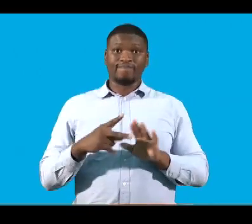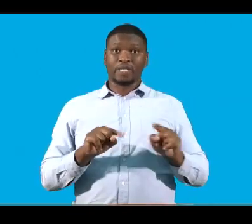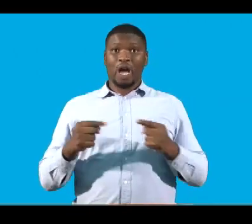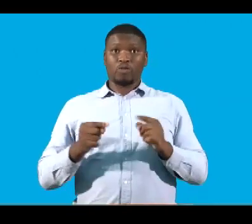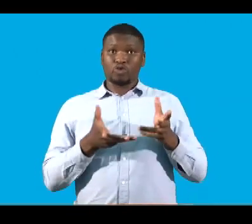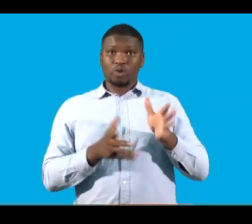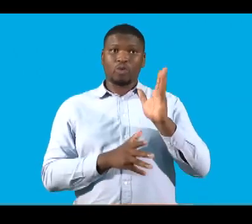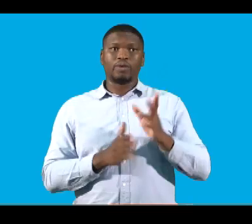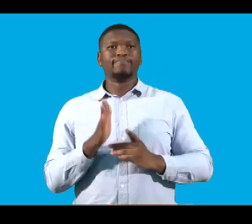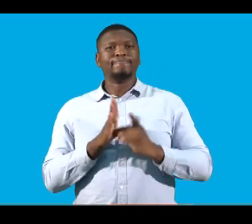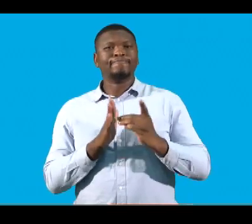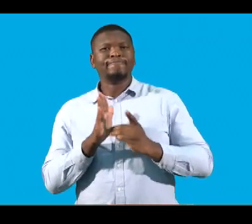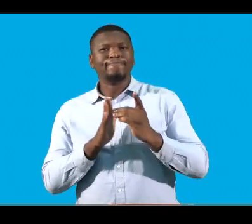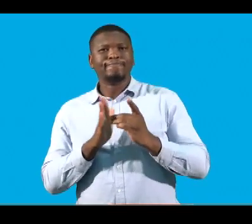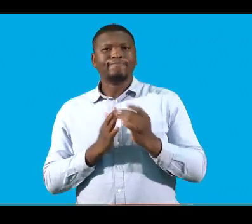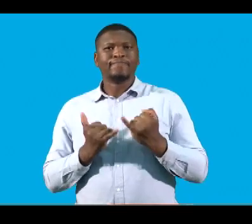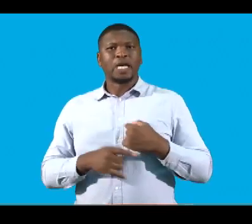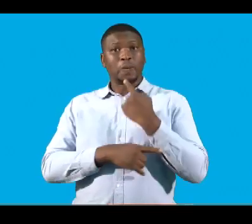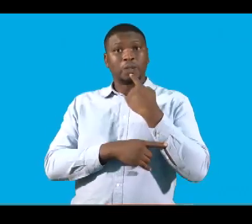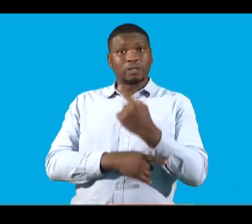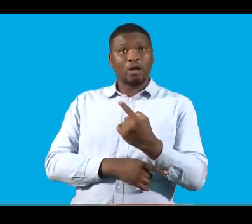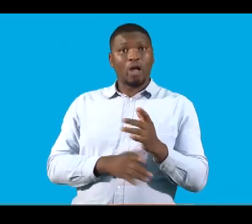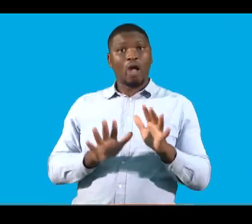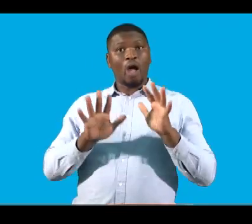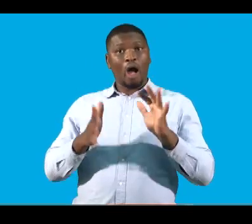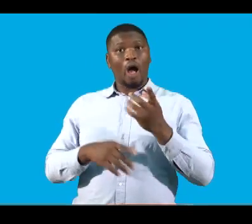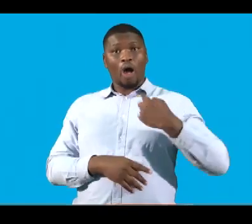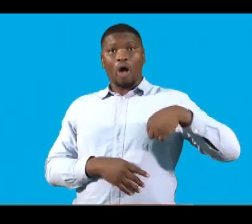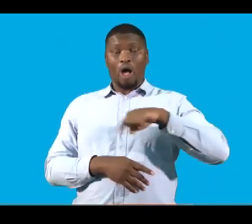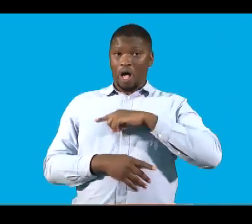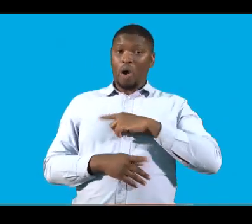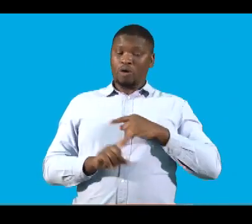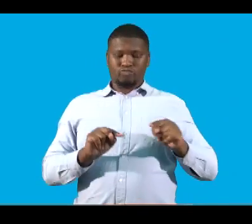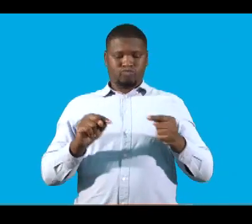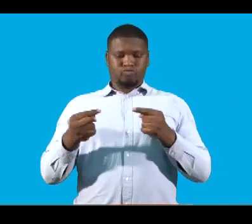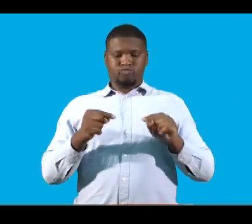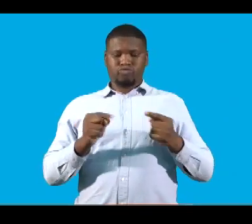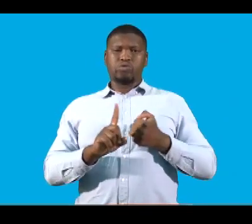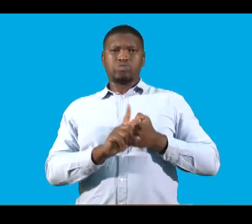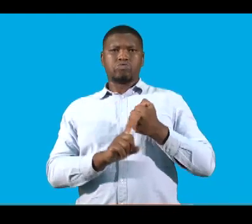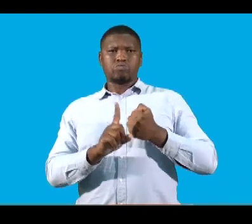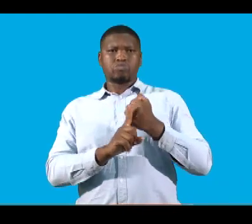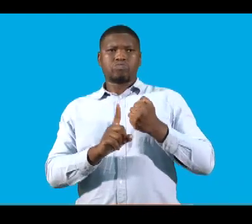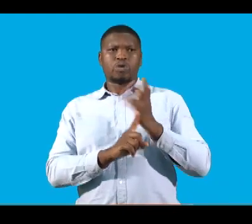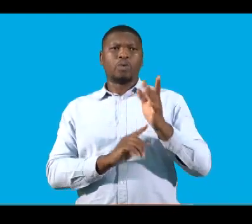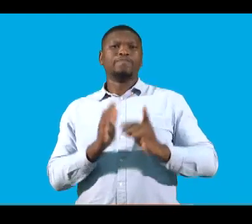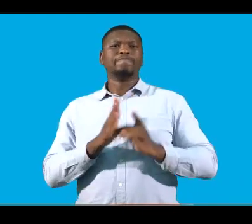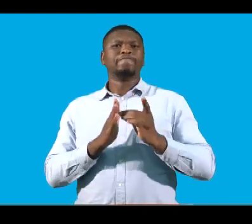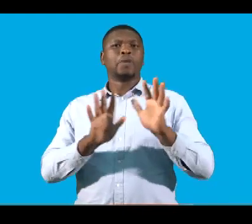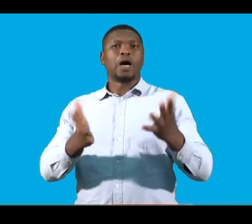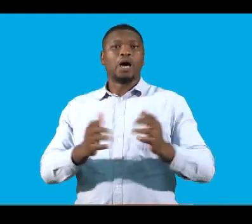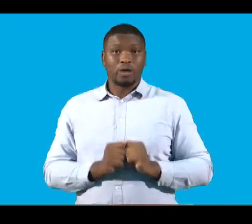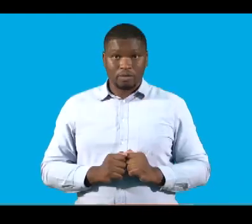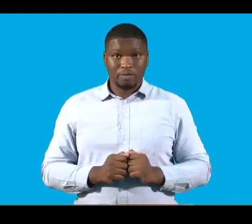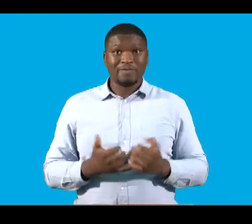This argument will be developed, and here we are saying how our argument will ensue, how it's going